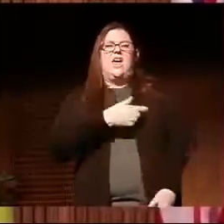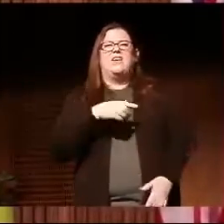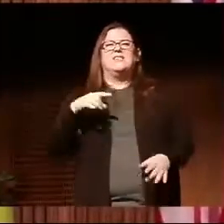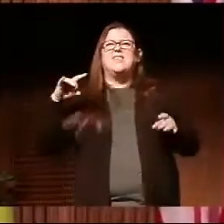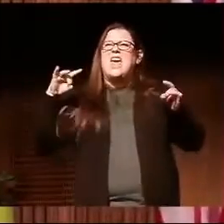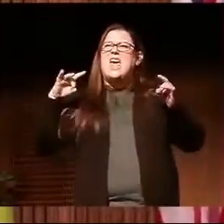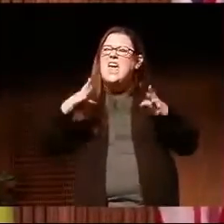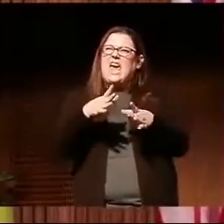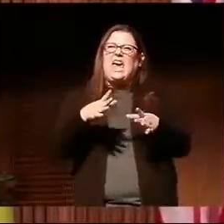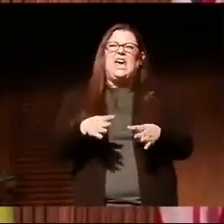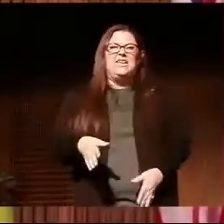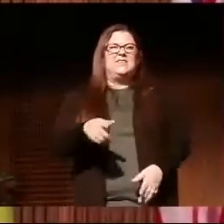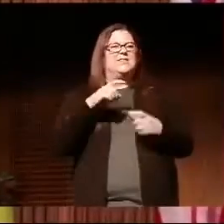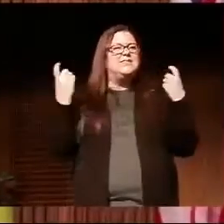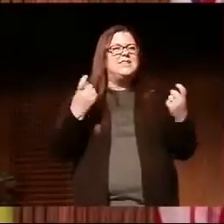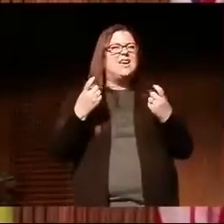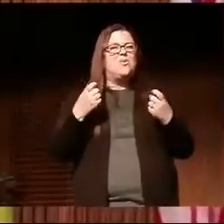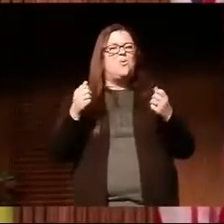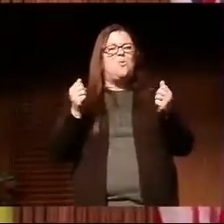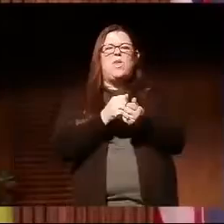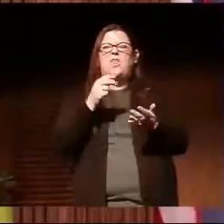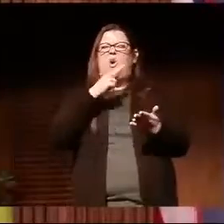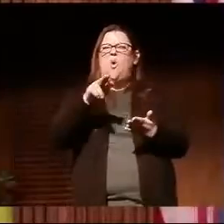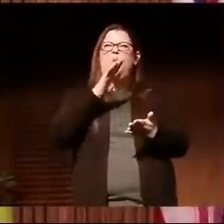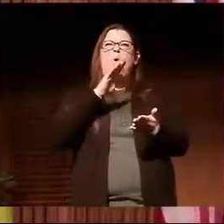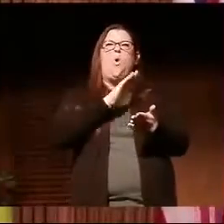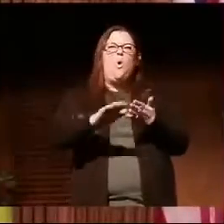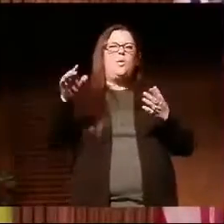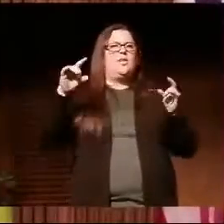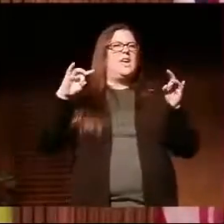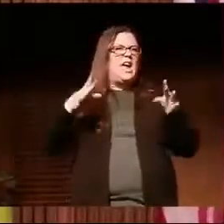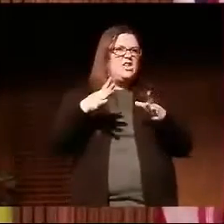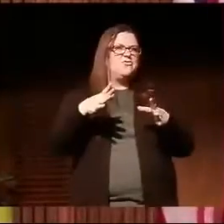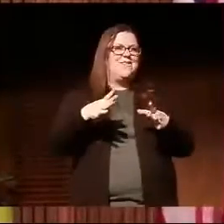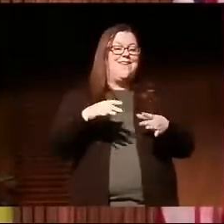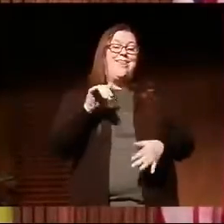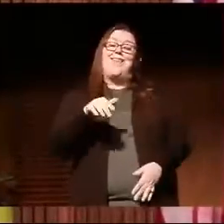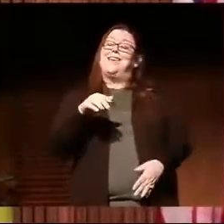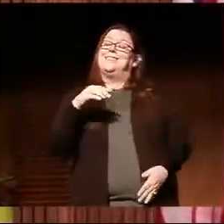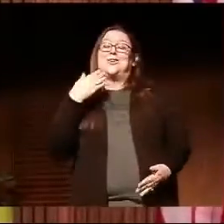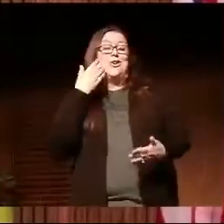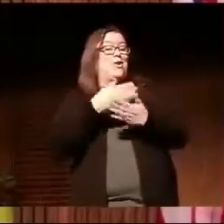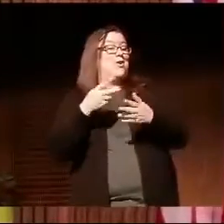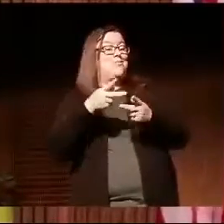with a holy hatred. Now, that was a good place to say amen, but